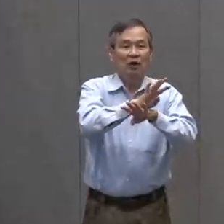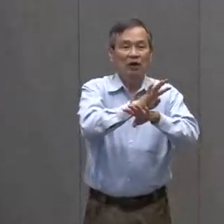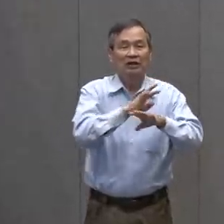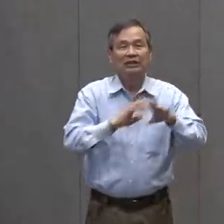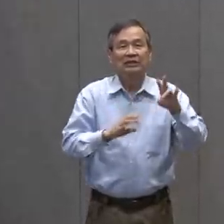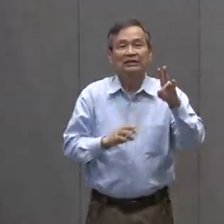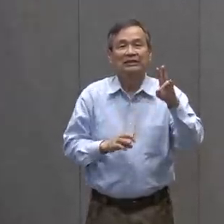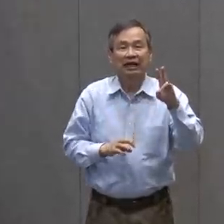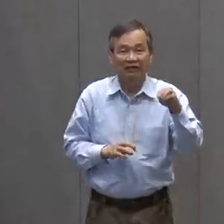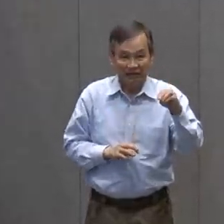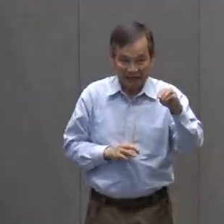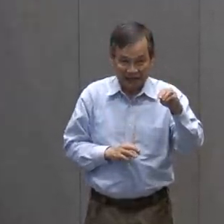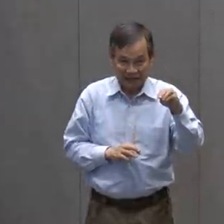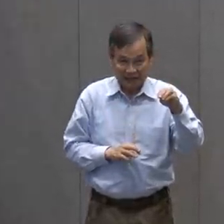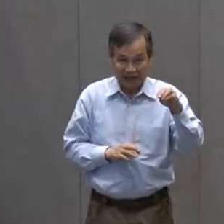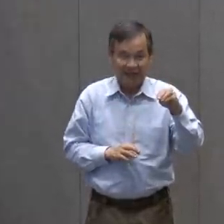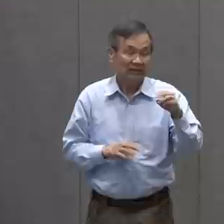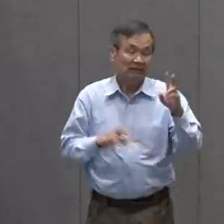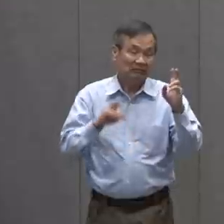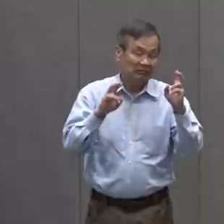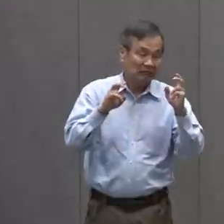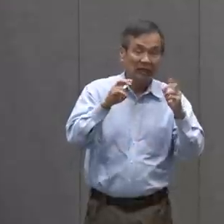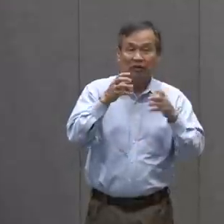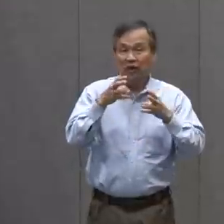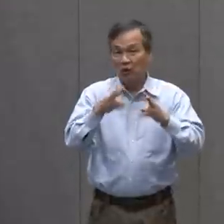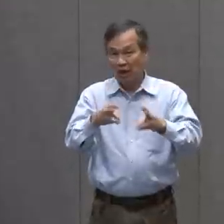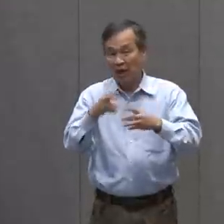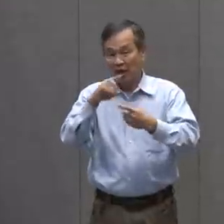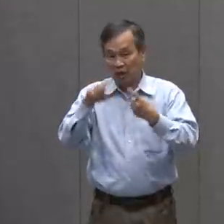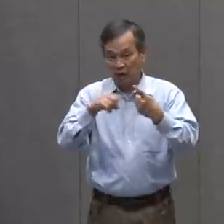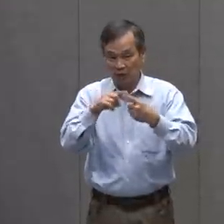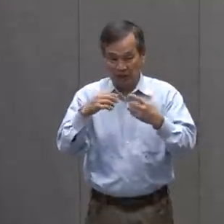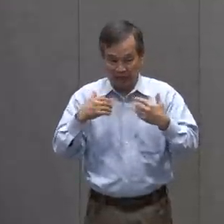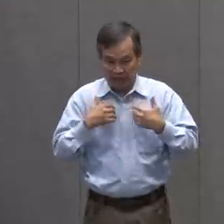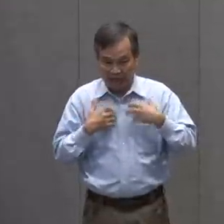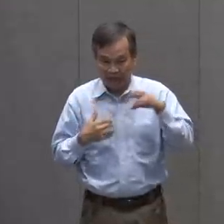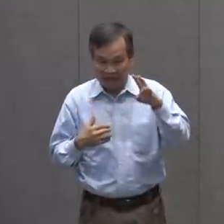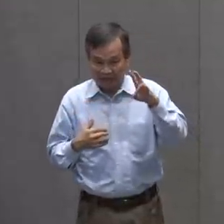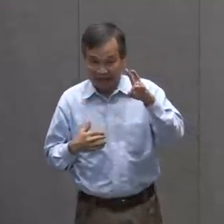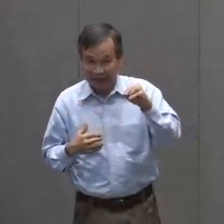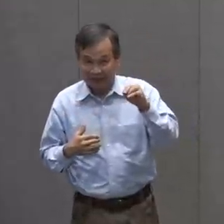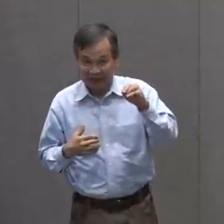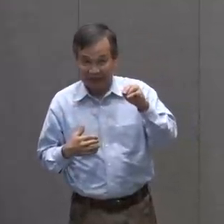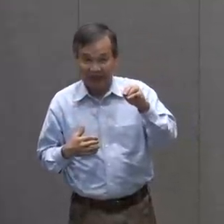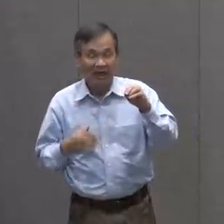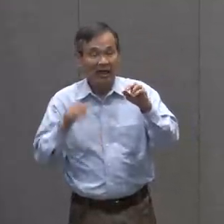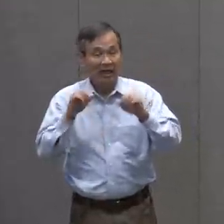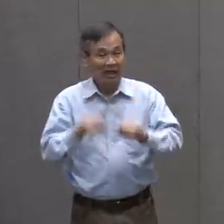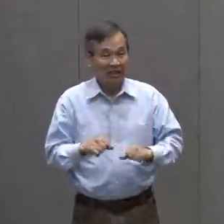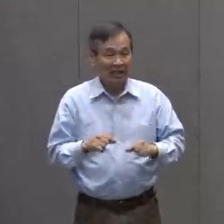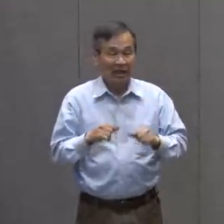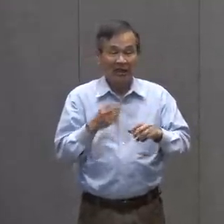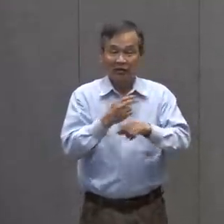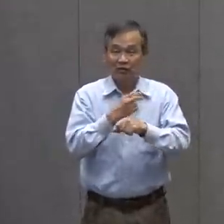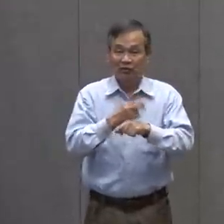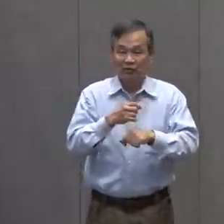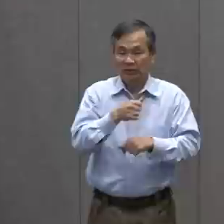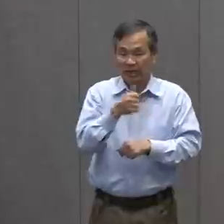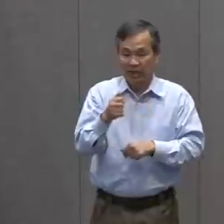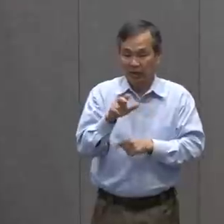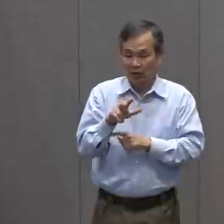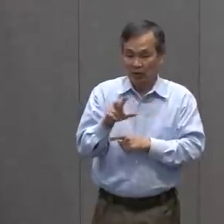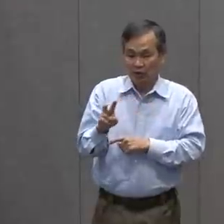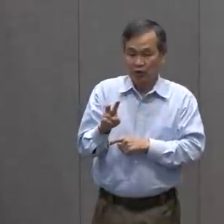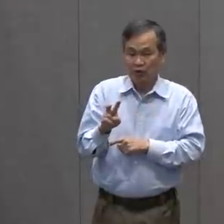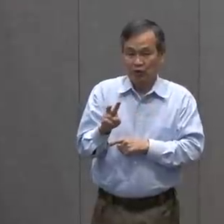get to 70. So that way, when I have 70, I can then use the other